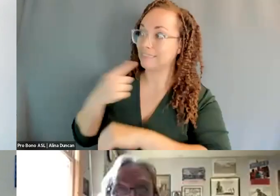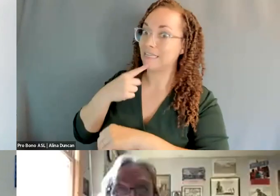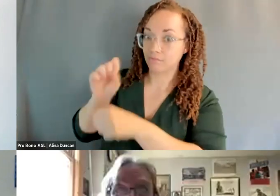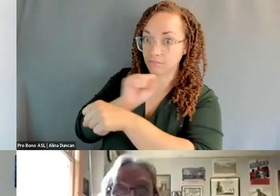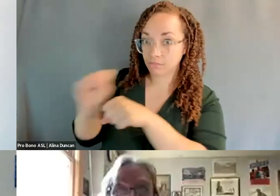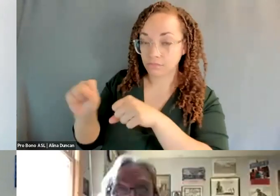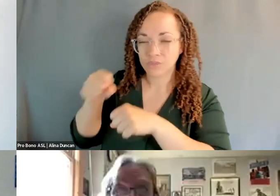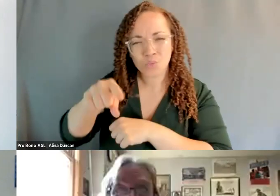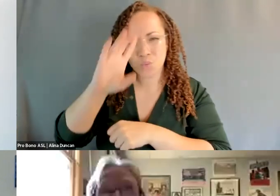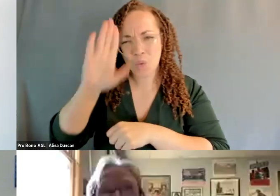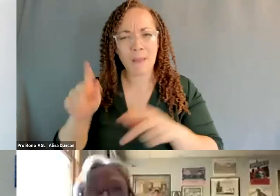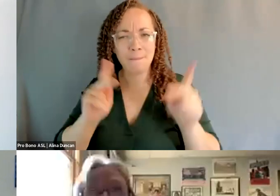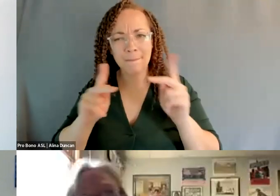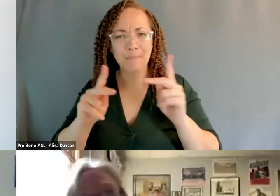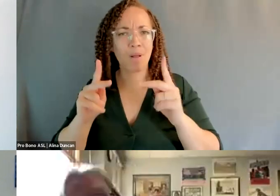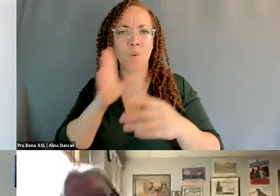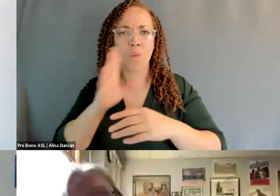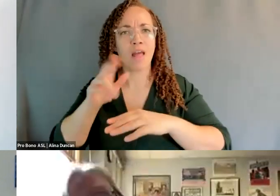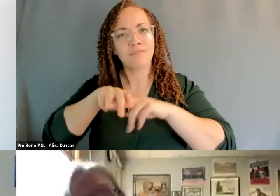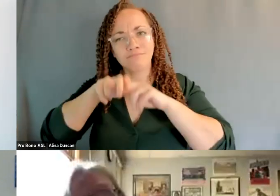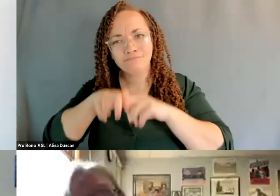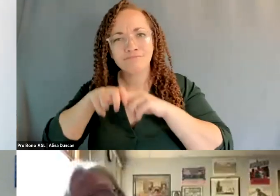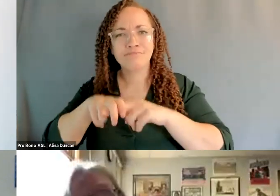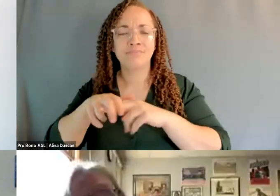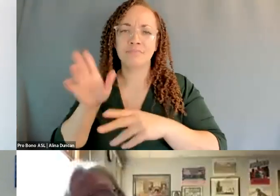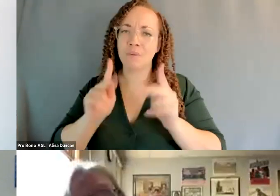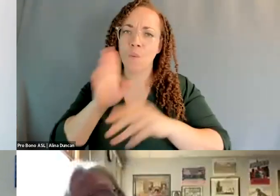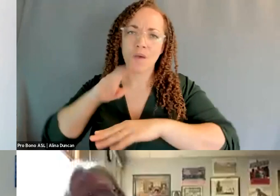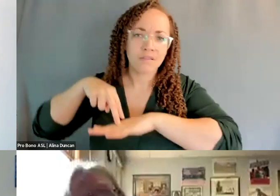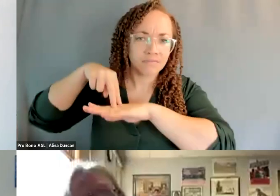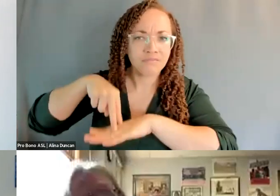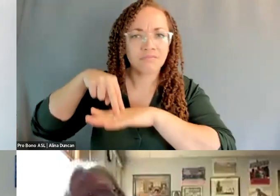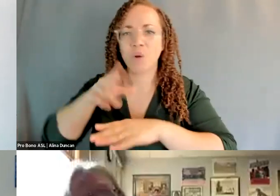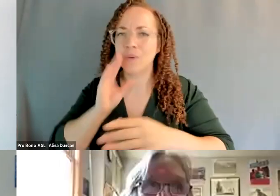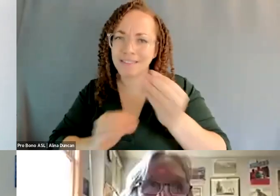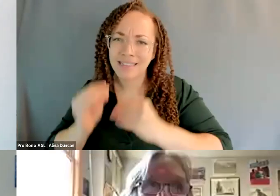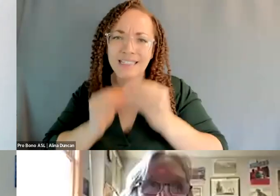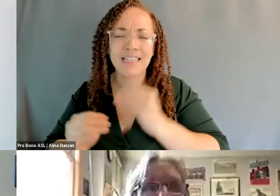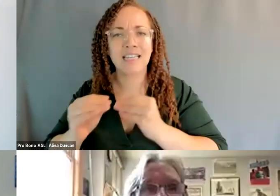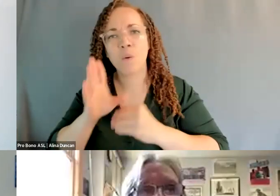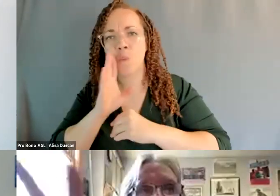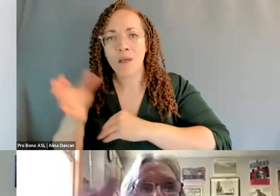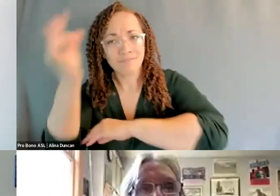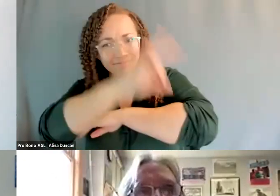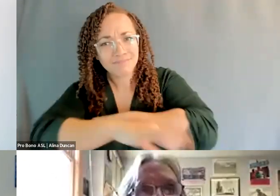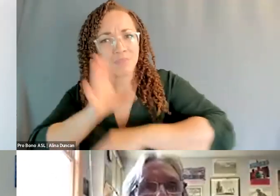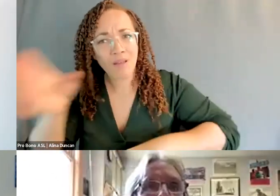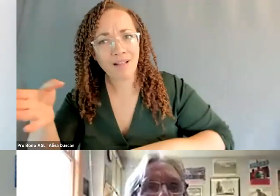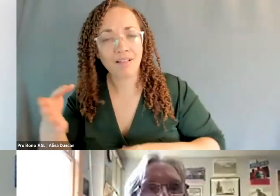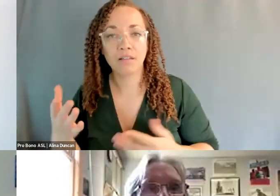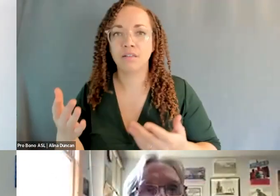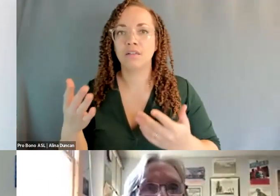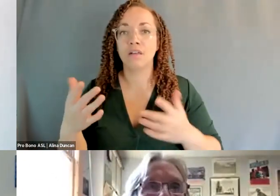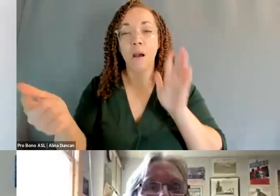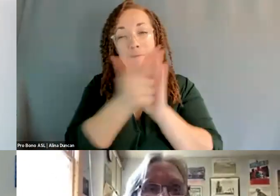people are going to stand still. You know people are going to sit down. You know people are going to eat. You know people are going to sleep. So you make that shit illegal for